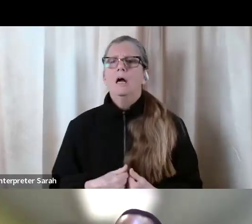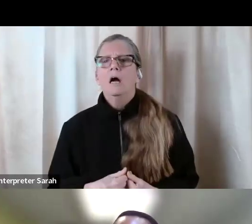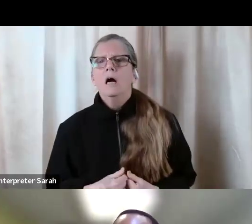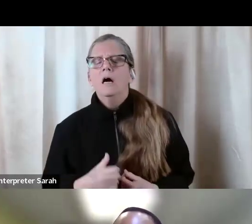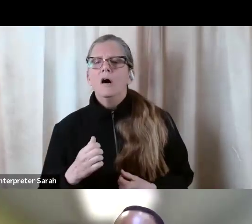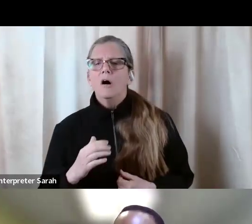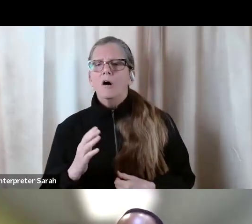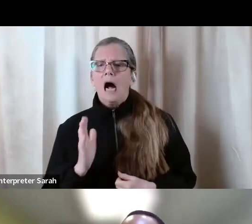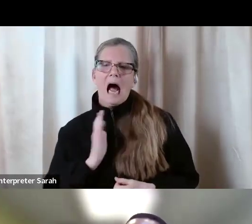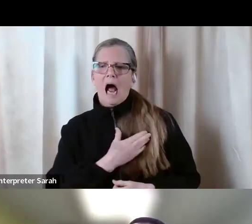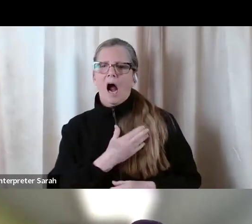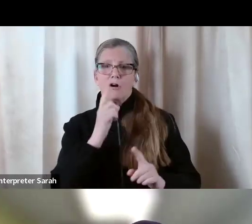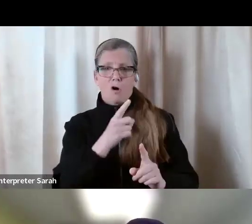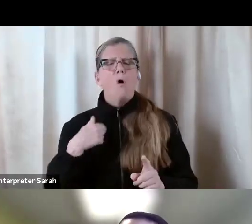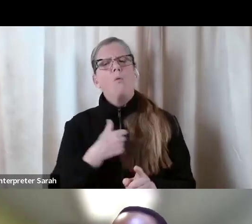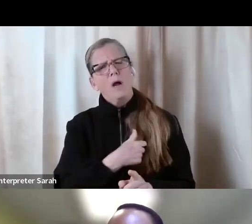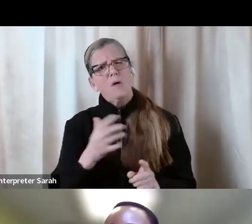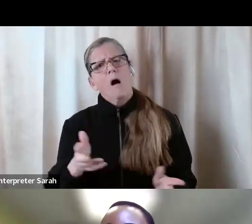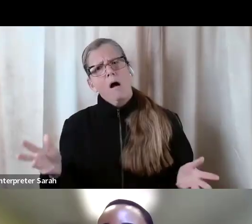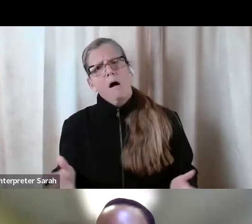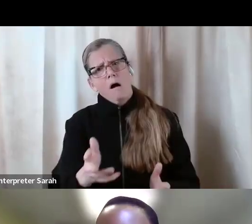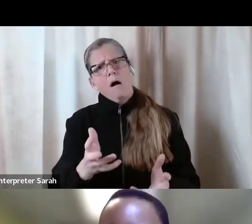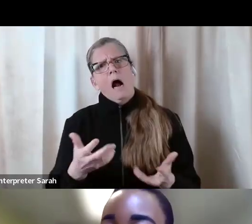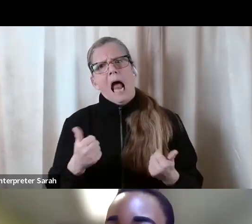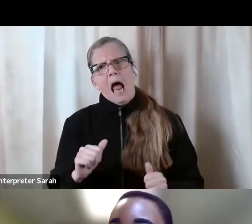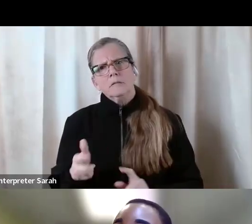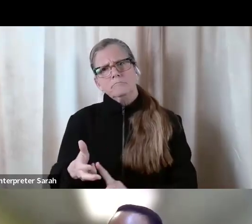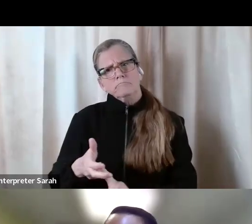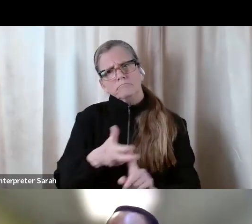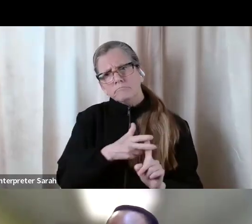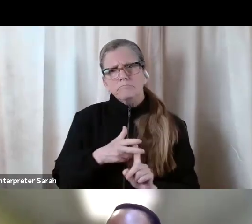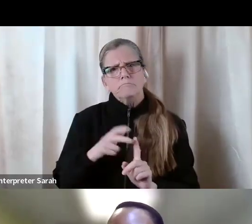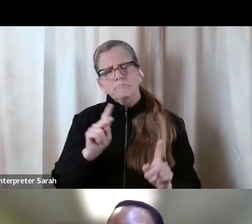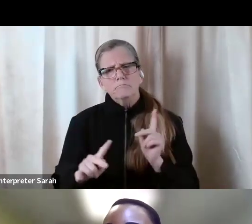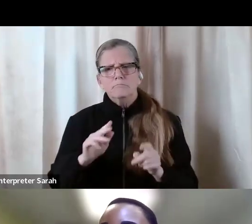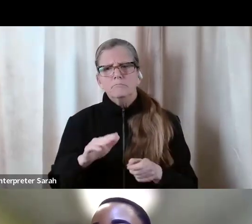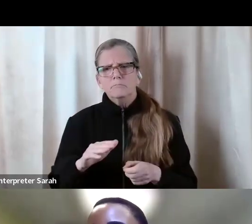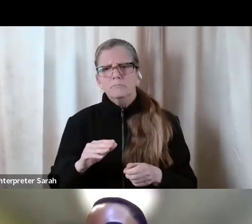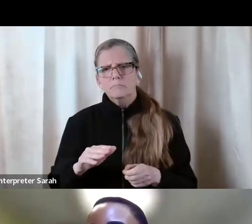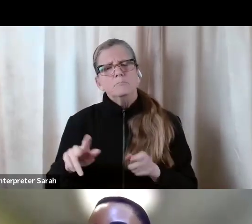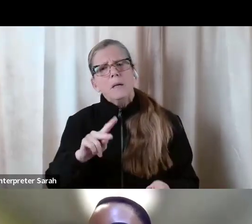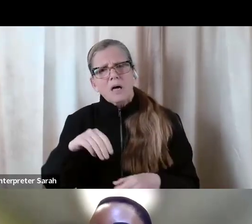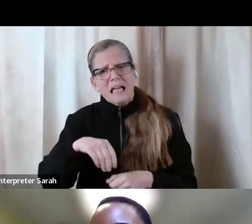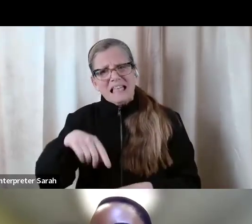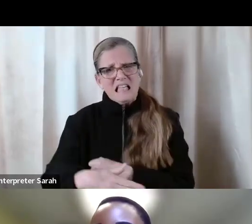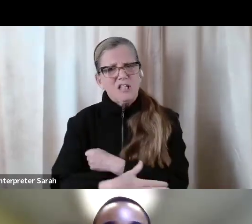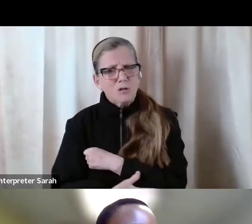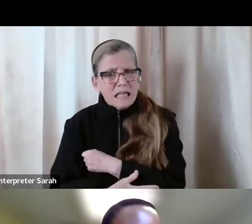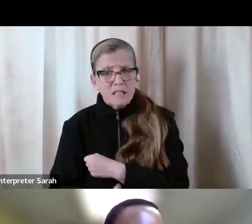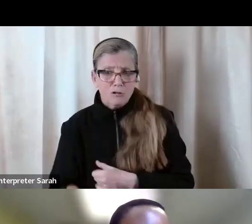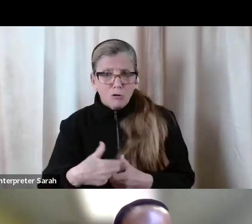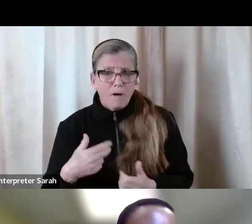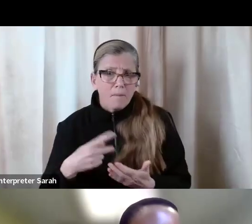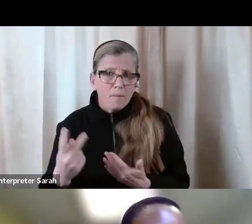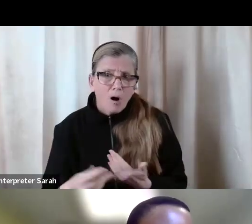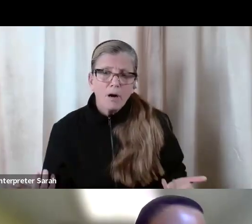actually promoting and ensuring that we're able to enroll residents within our region into this program. And we were wondering if